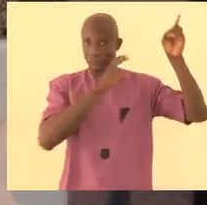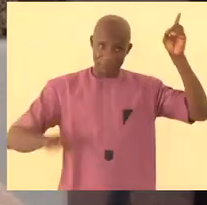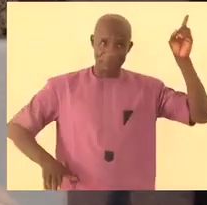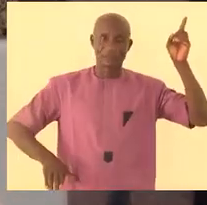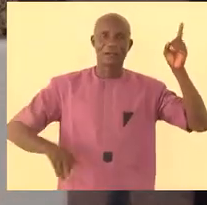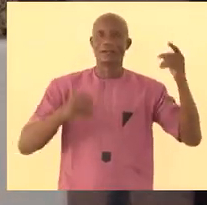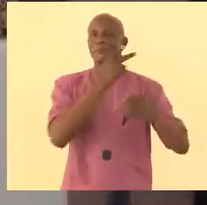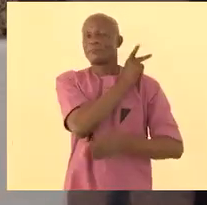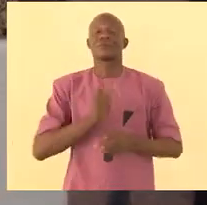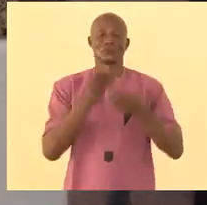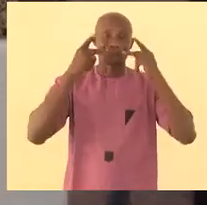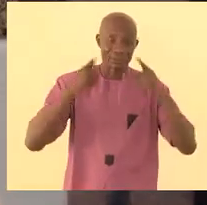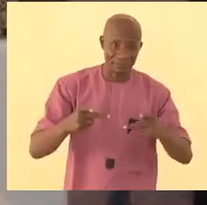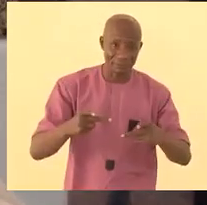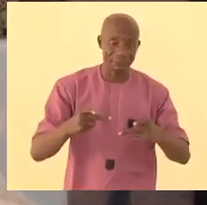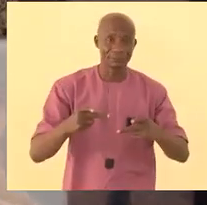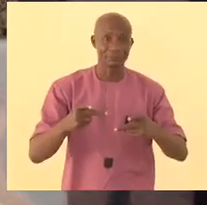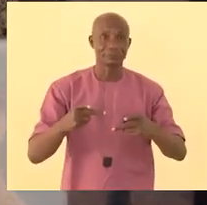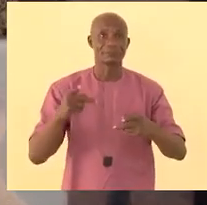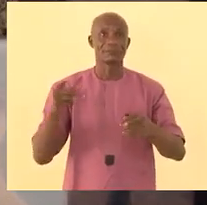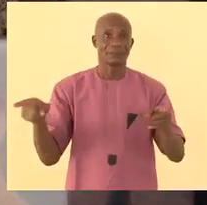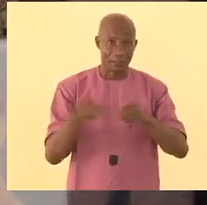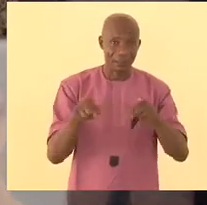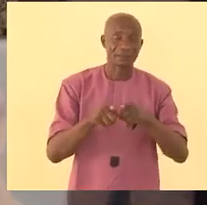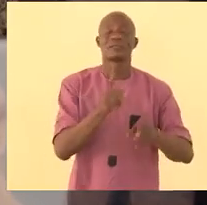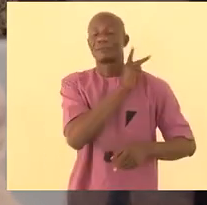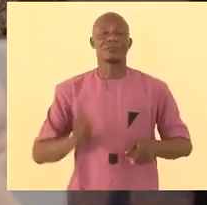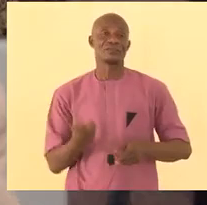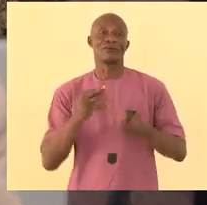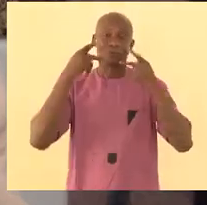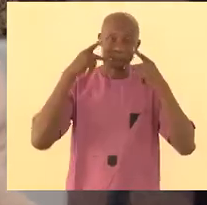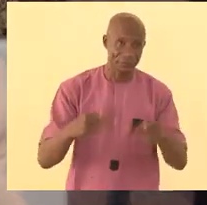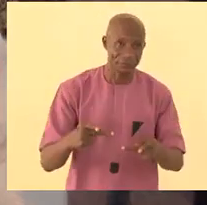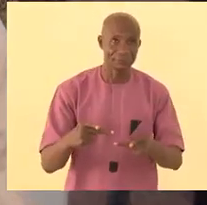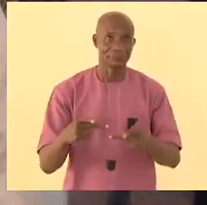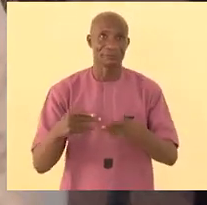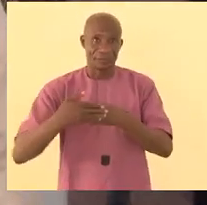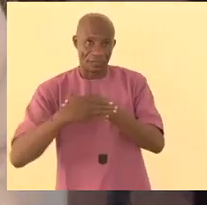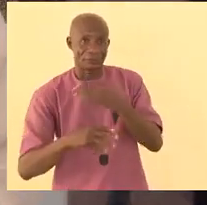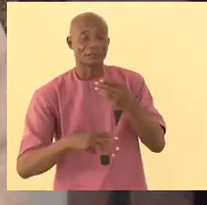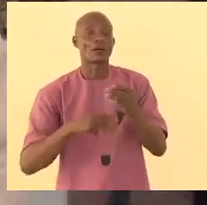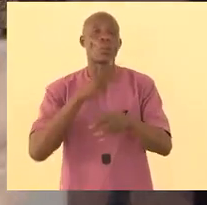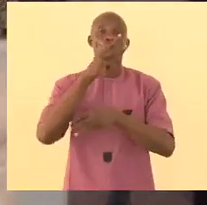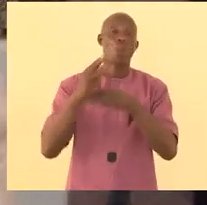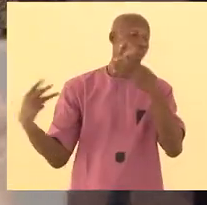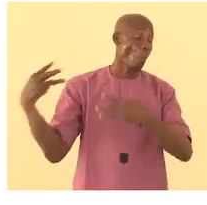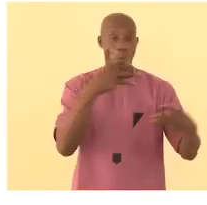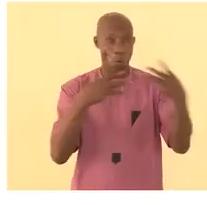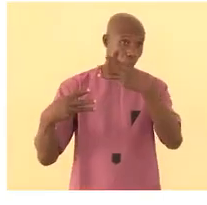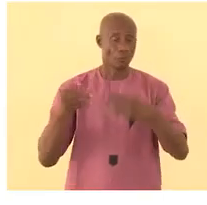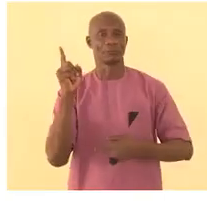was Prince of Peace, to reaffirm Christ as Prince of Peace in the aftermath of World War I.